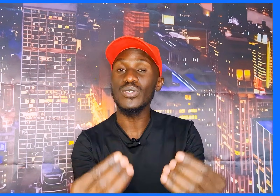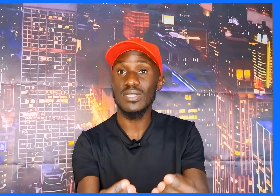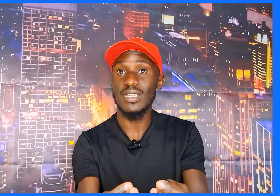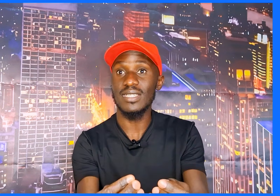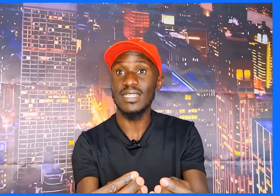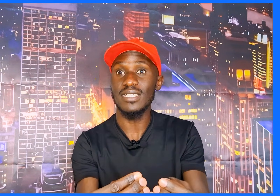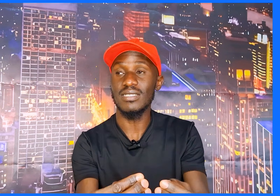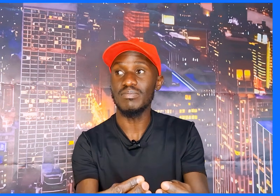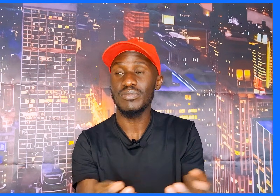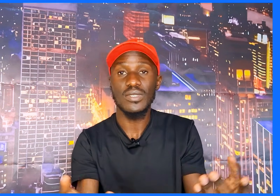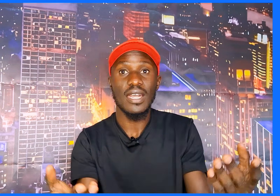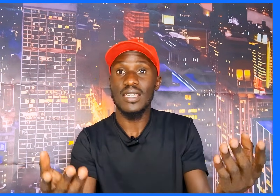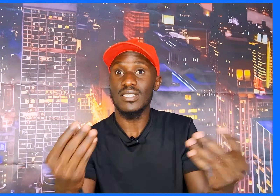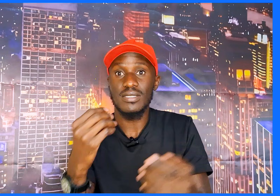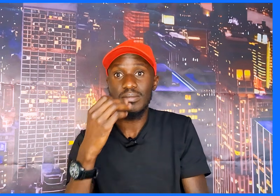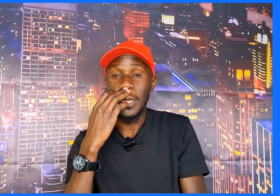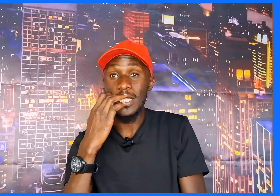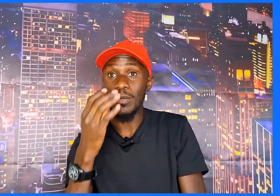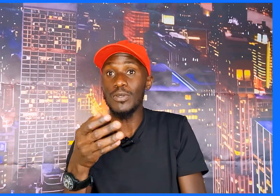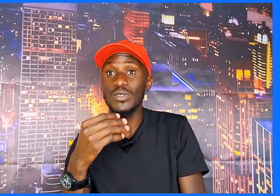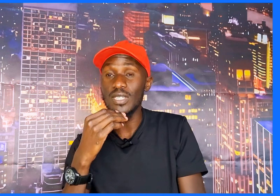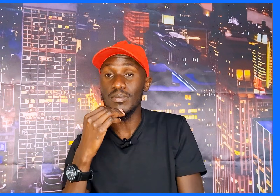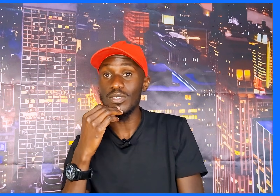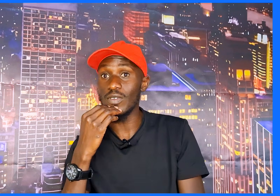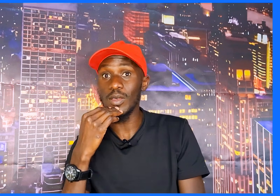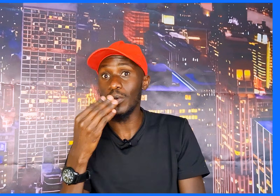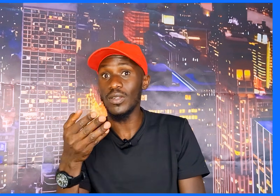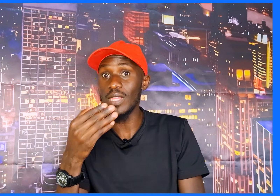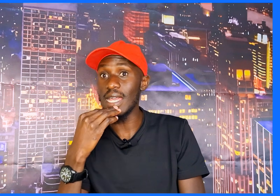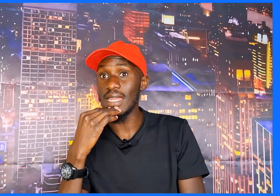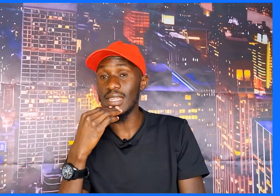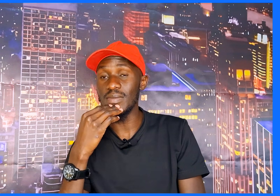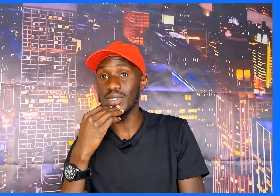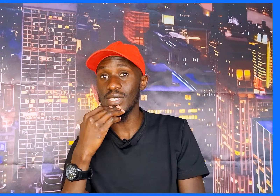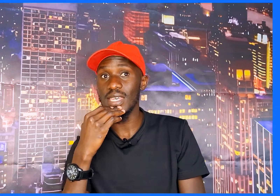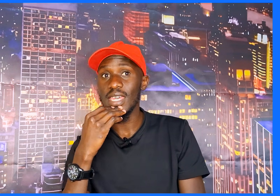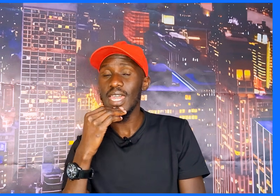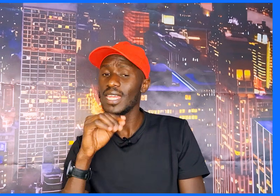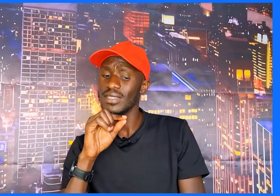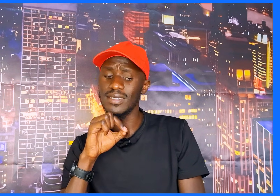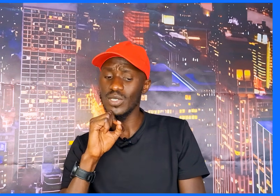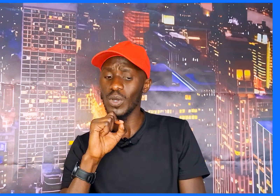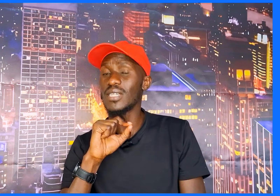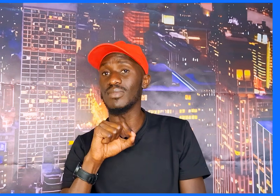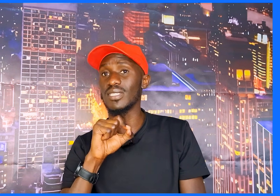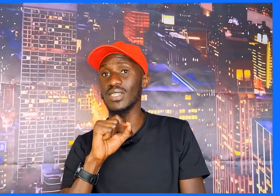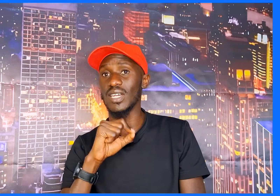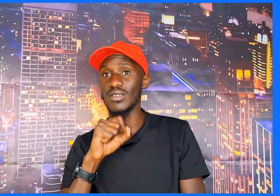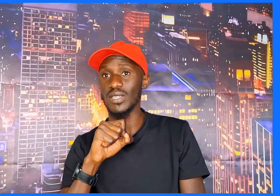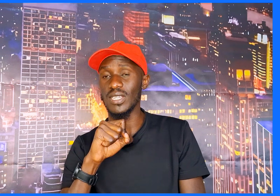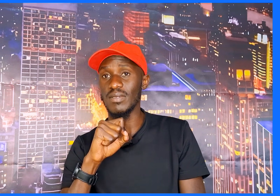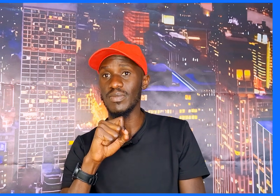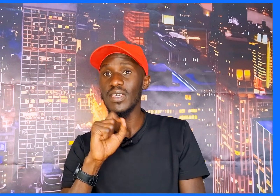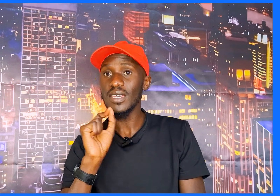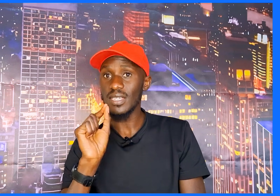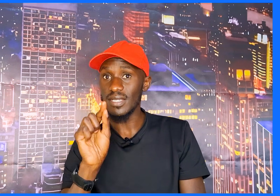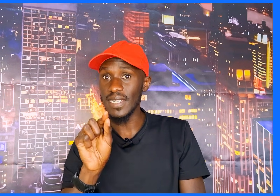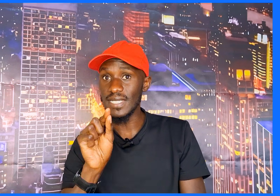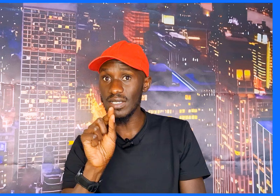and they use that data as a prototype to develop one of their LLMs. And this is what I'm seeing right over